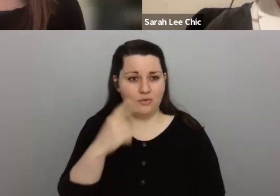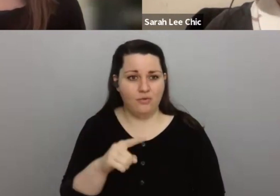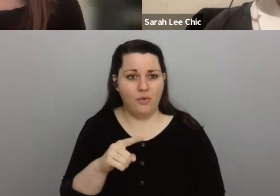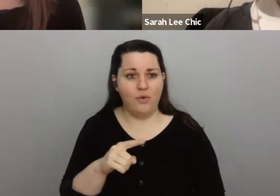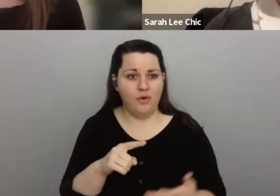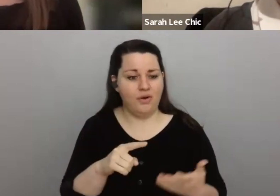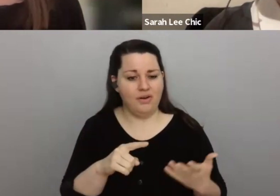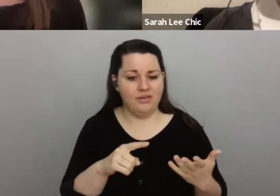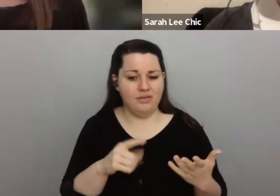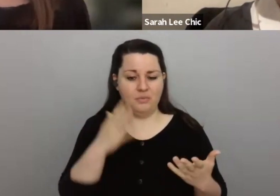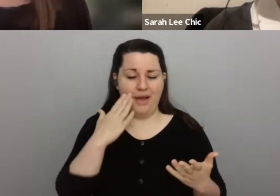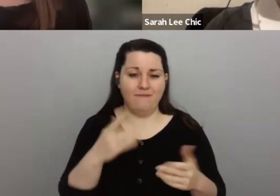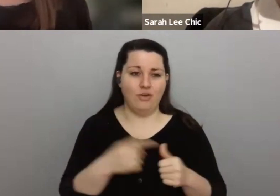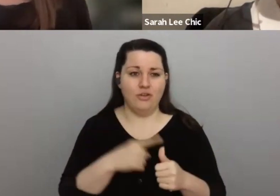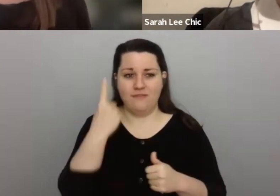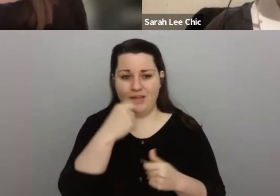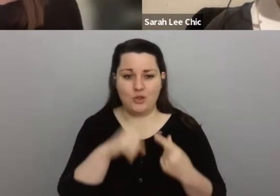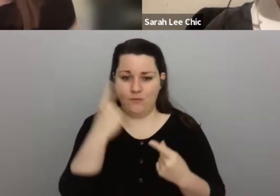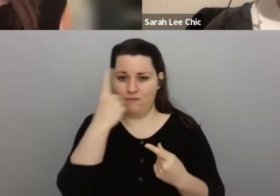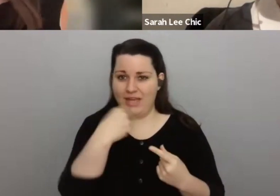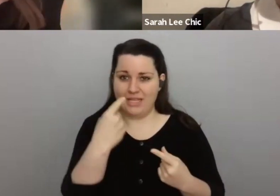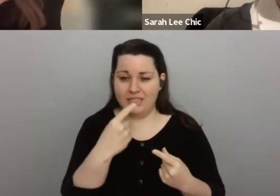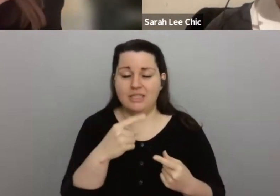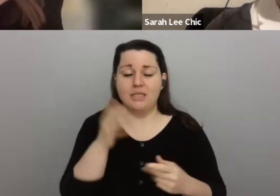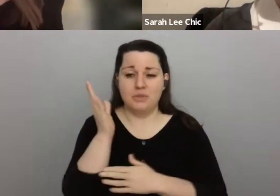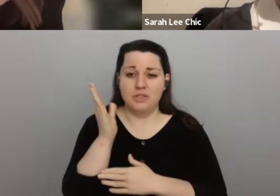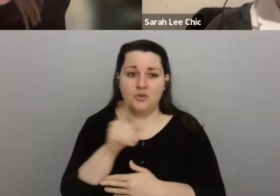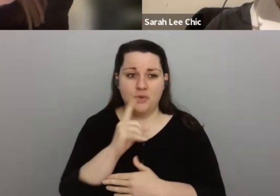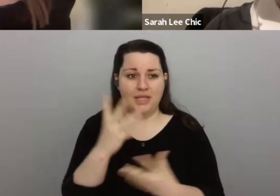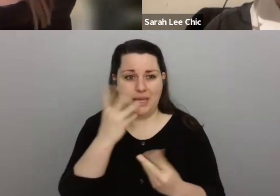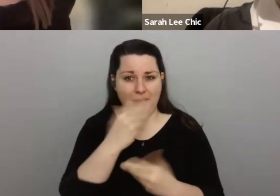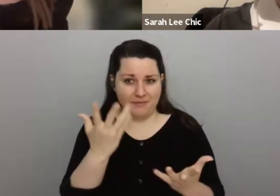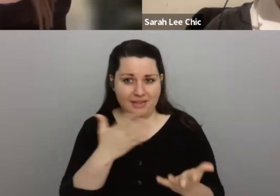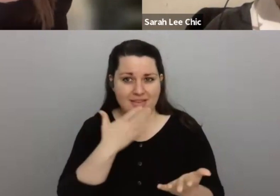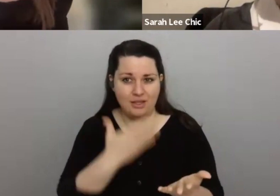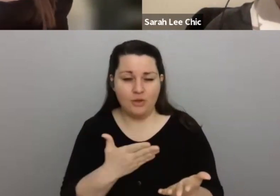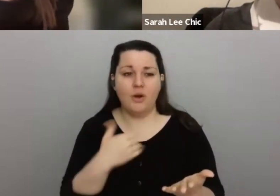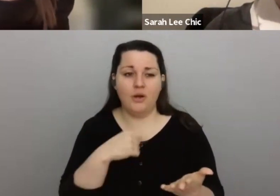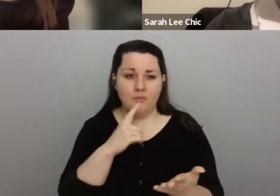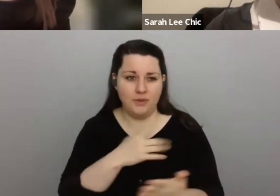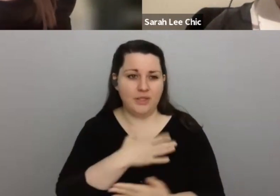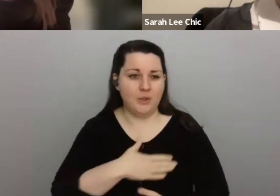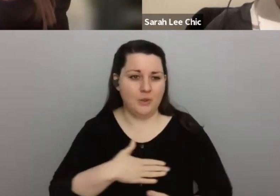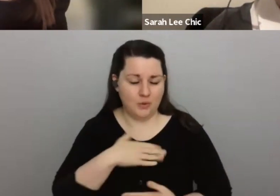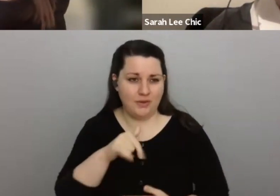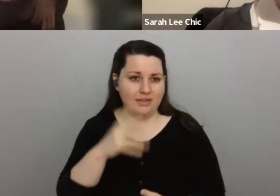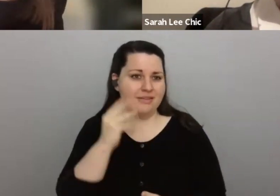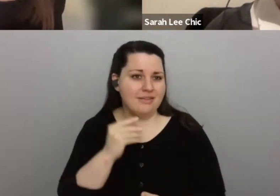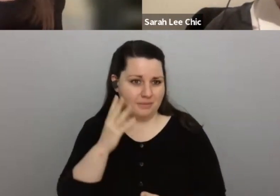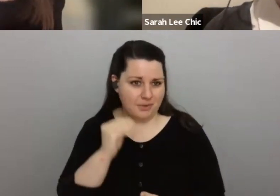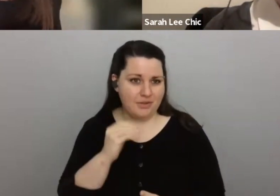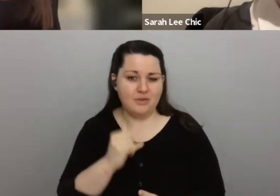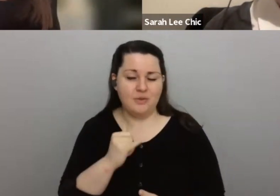first face-to-face presentation so lovely. I very much enjoyed this experience as